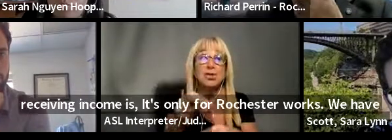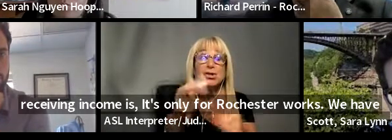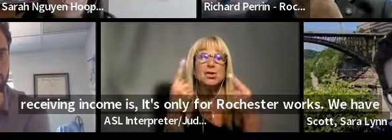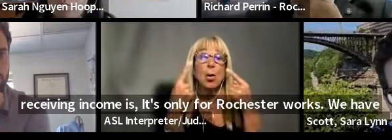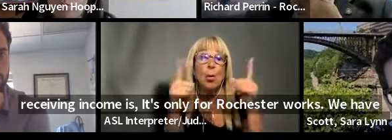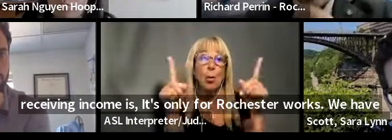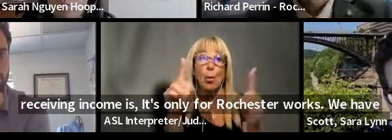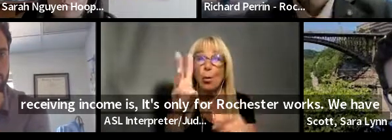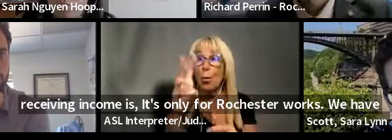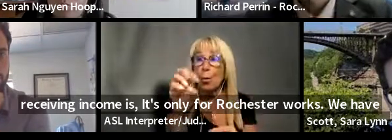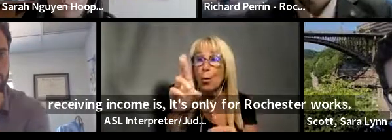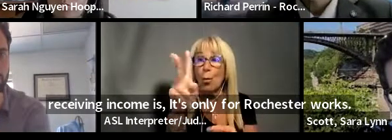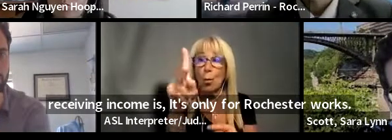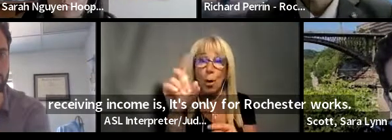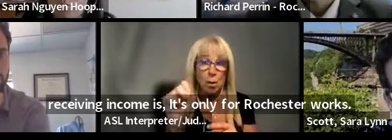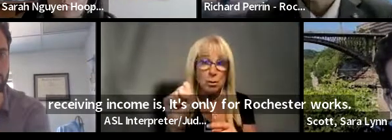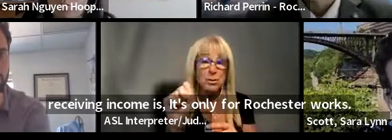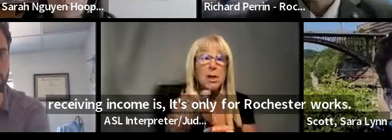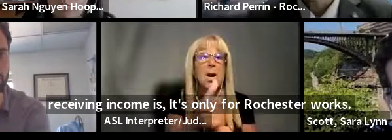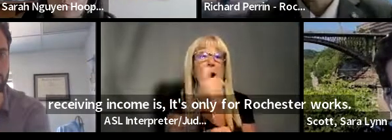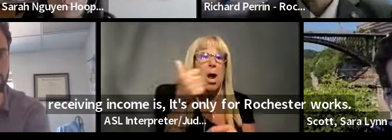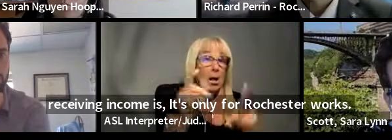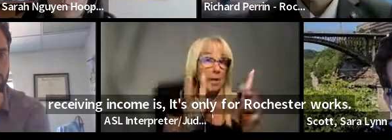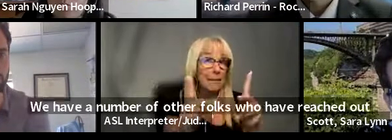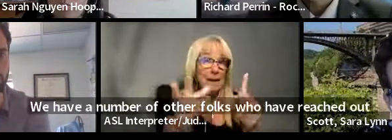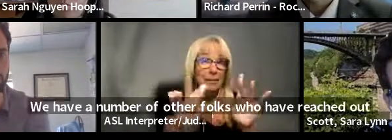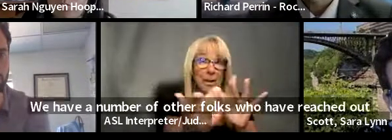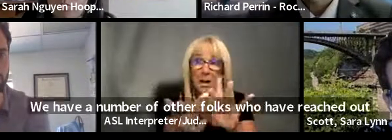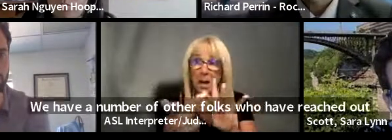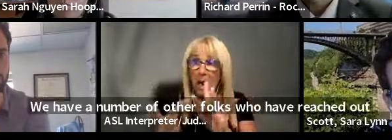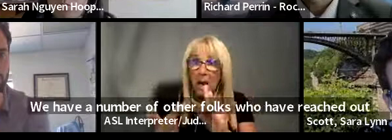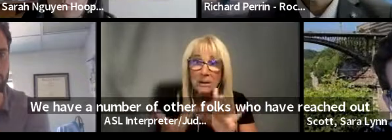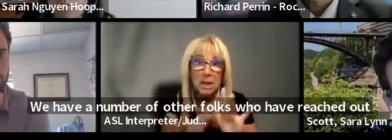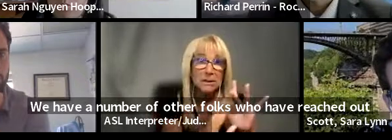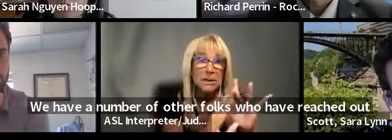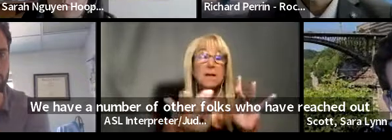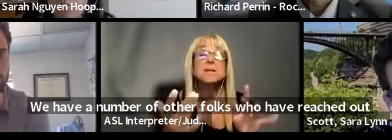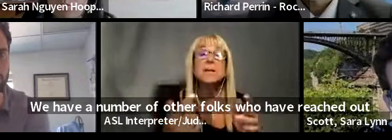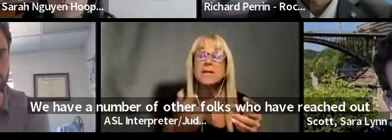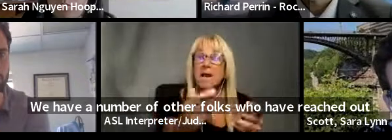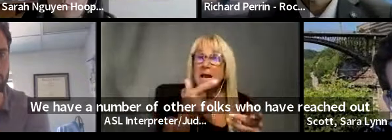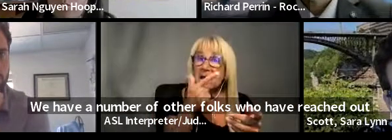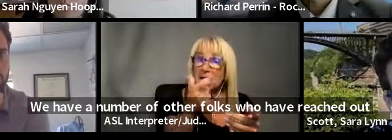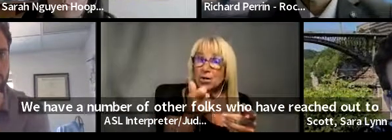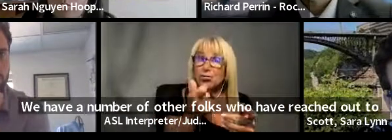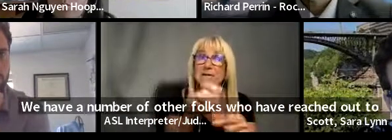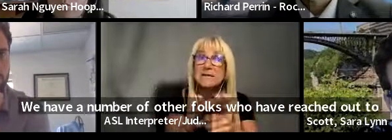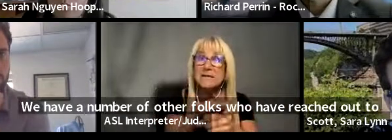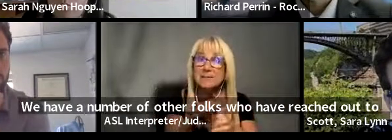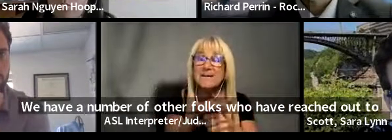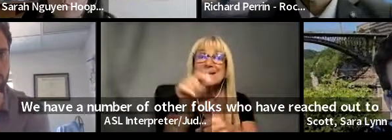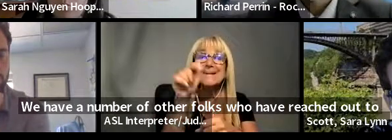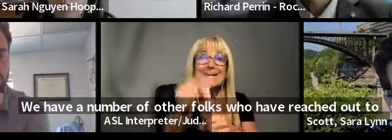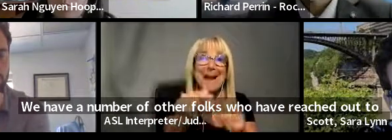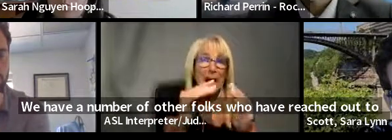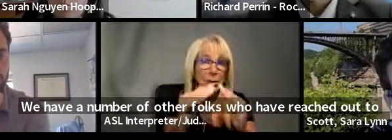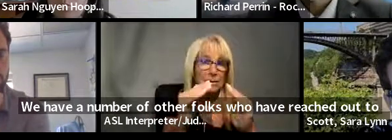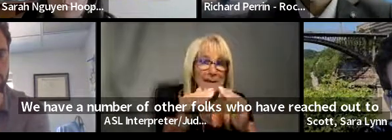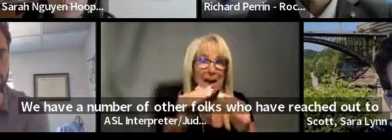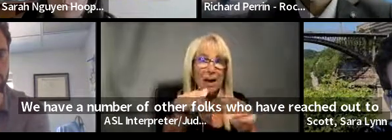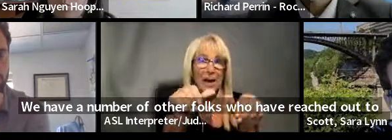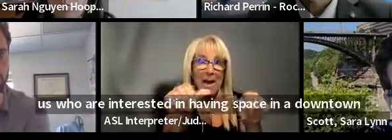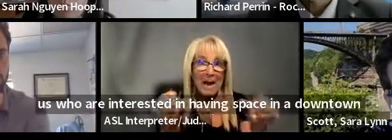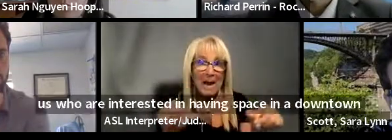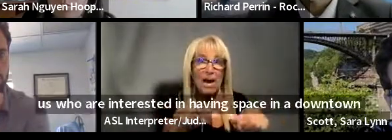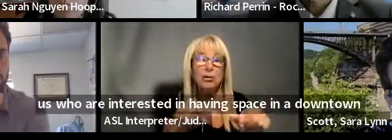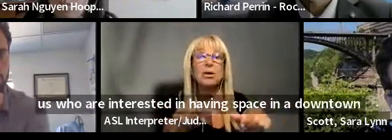other folks who have reached out to us who are interested in having space in a downtown location. And so